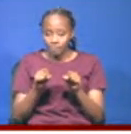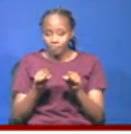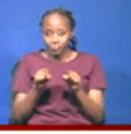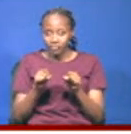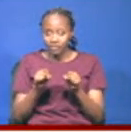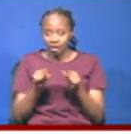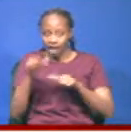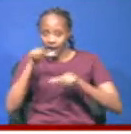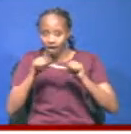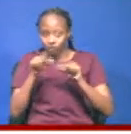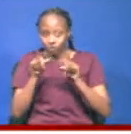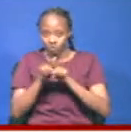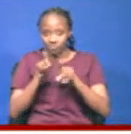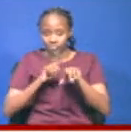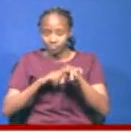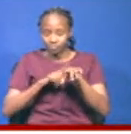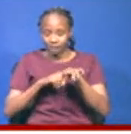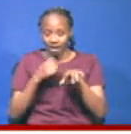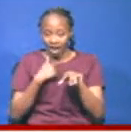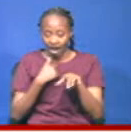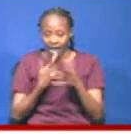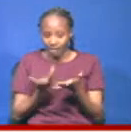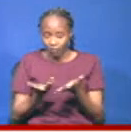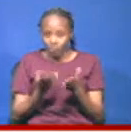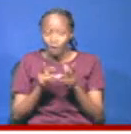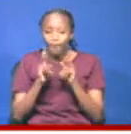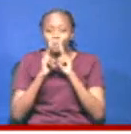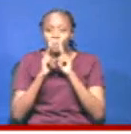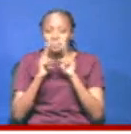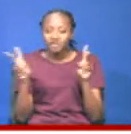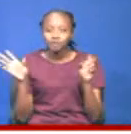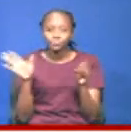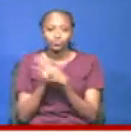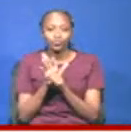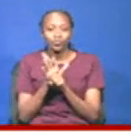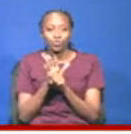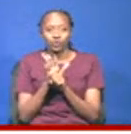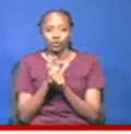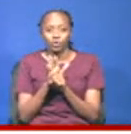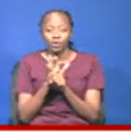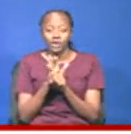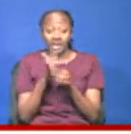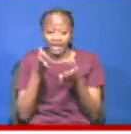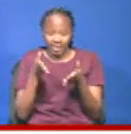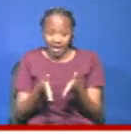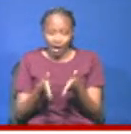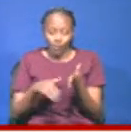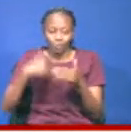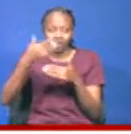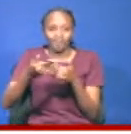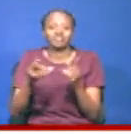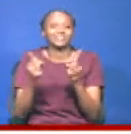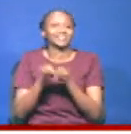in about a month to be peaceful, pre, during, and post.